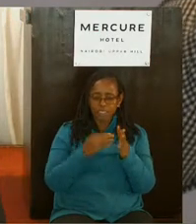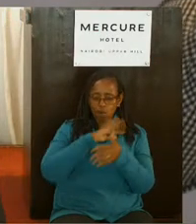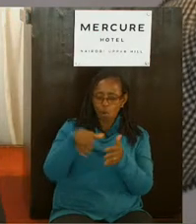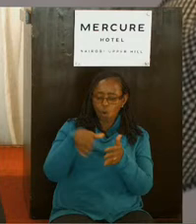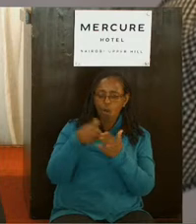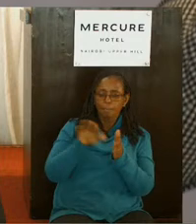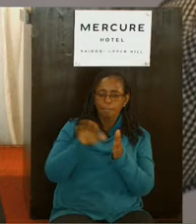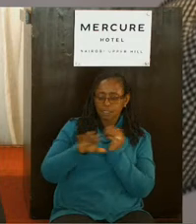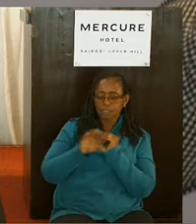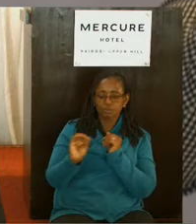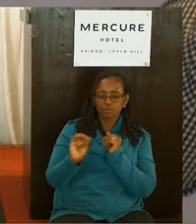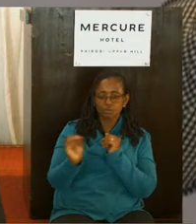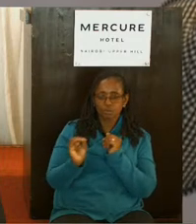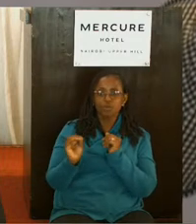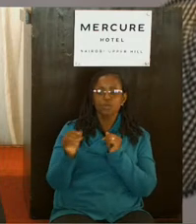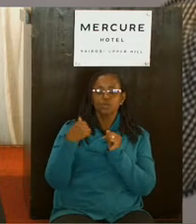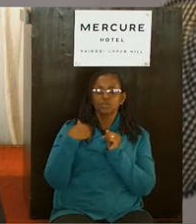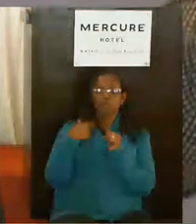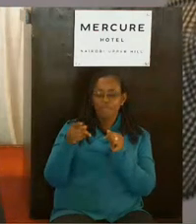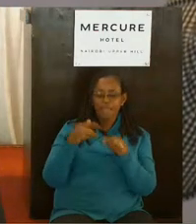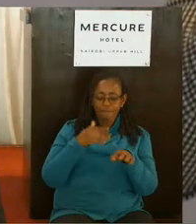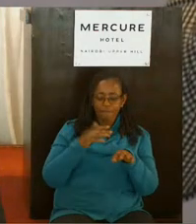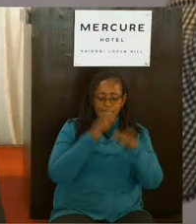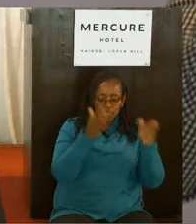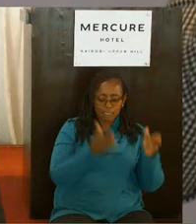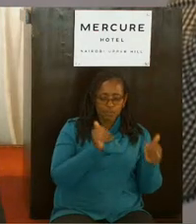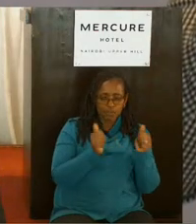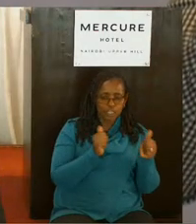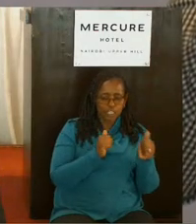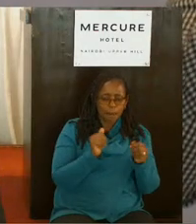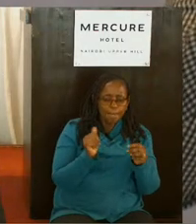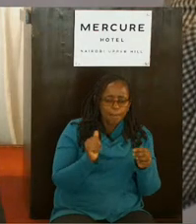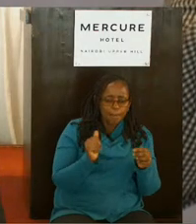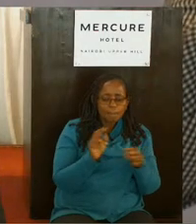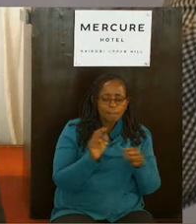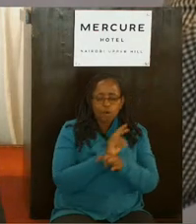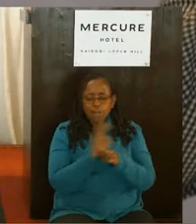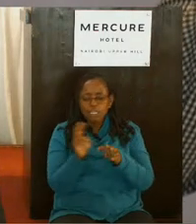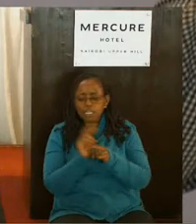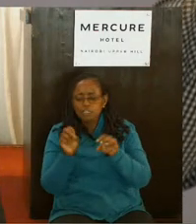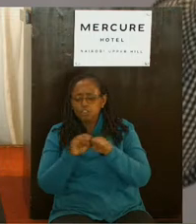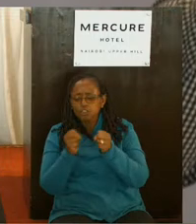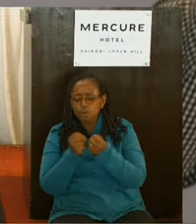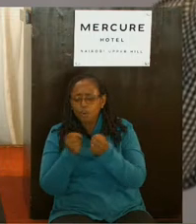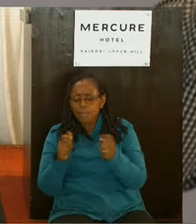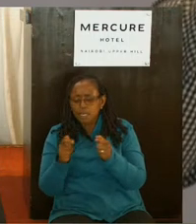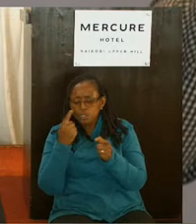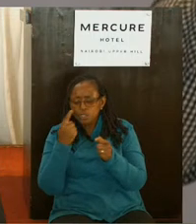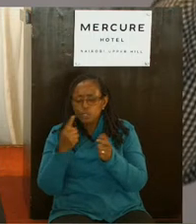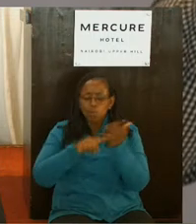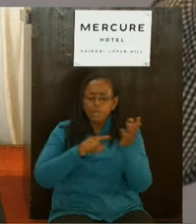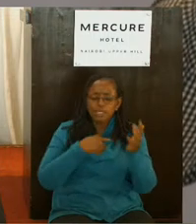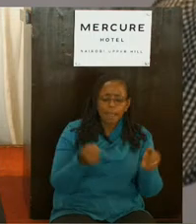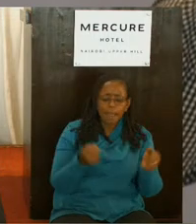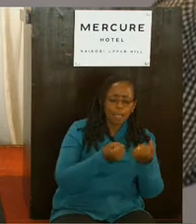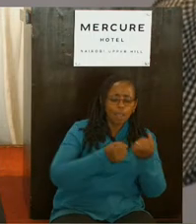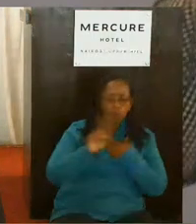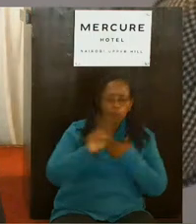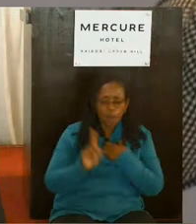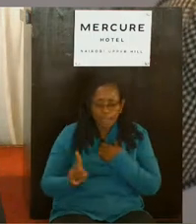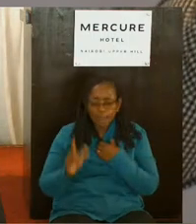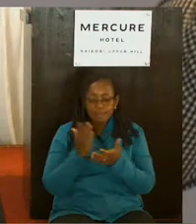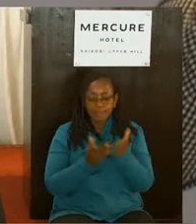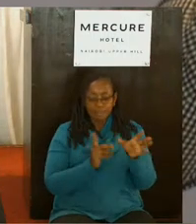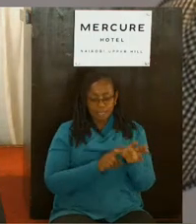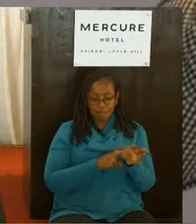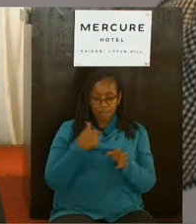the places so a lot of the time now they have desks that are monitoring the social media platforms and trying to see where what is happening where and sometimes they ask